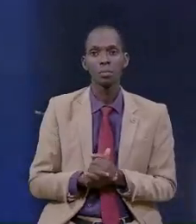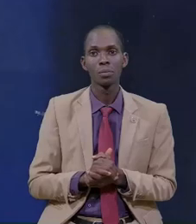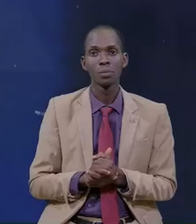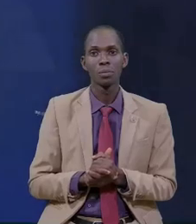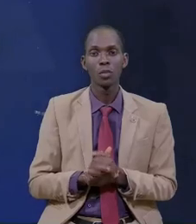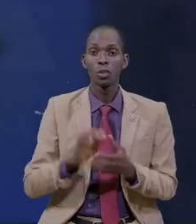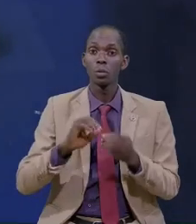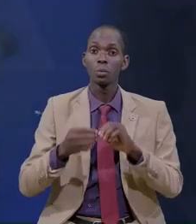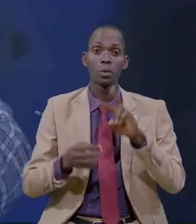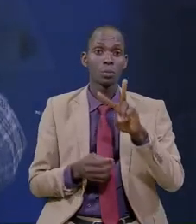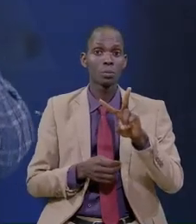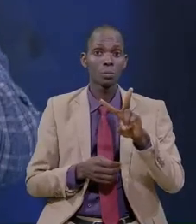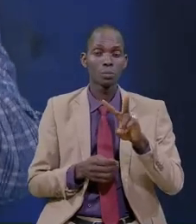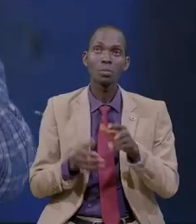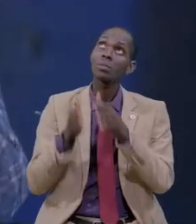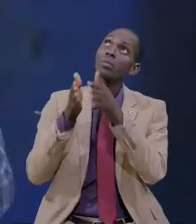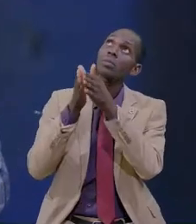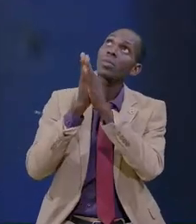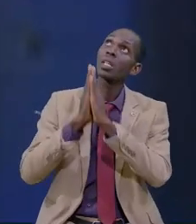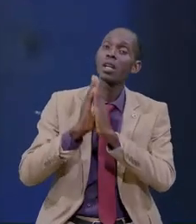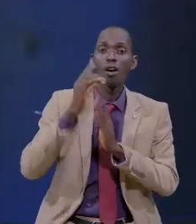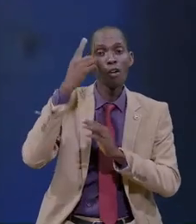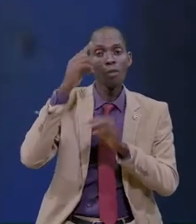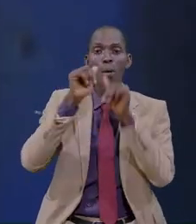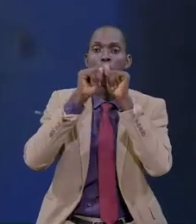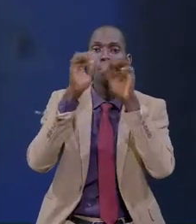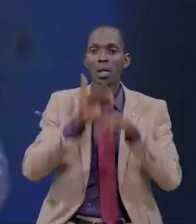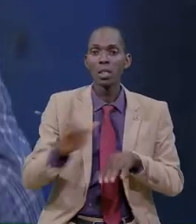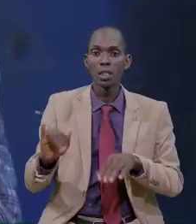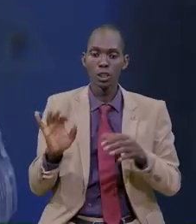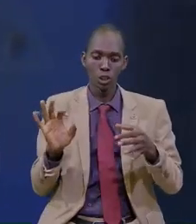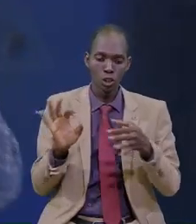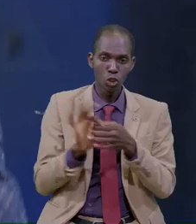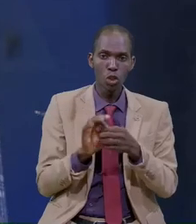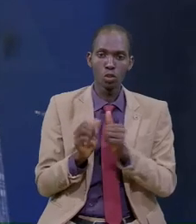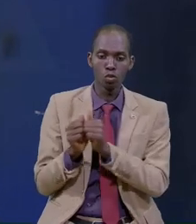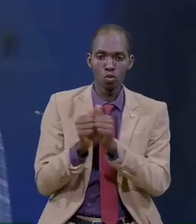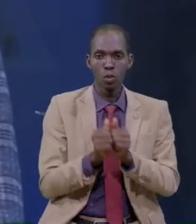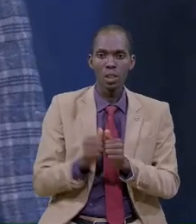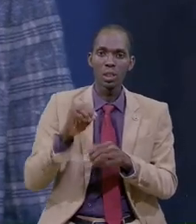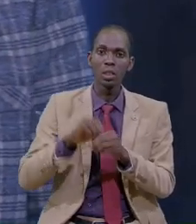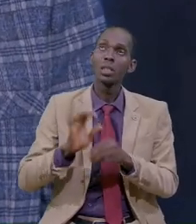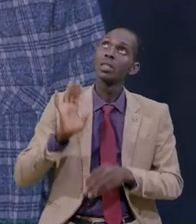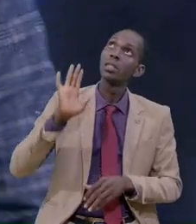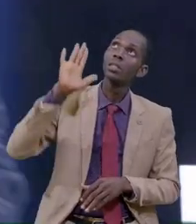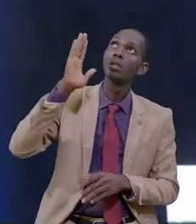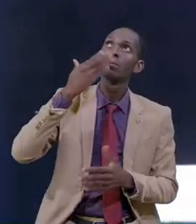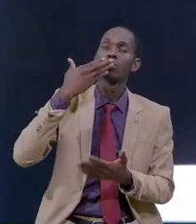Number two, asking for blessings joined together in his